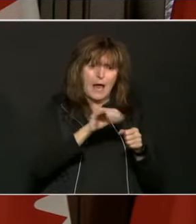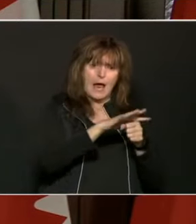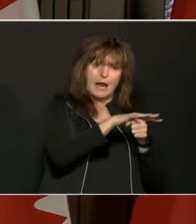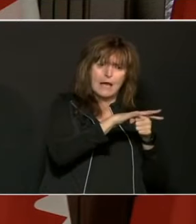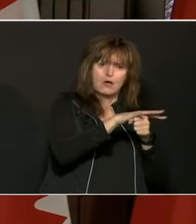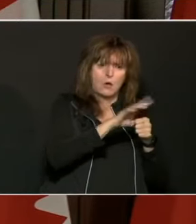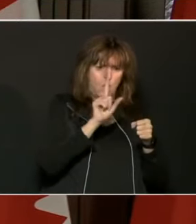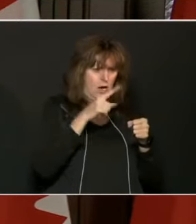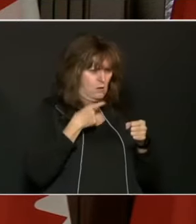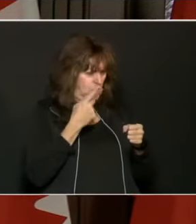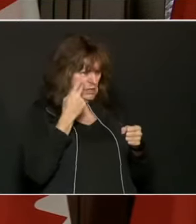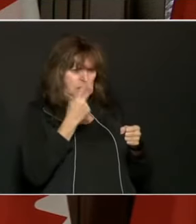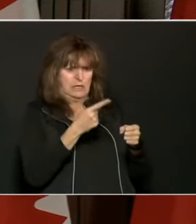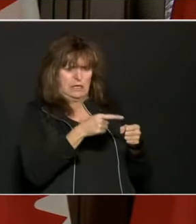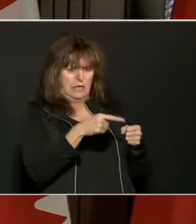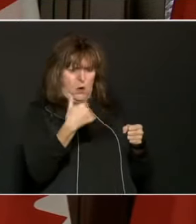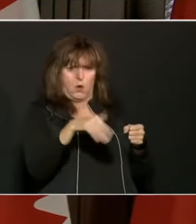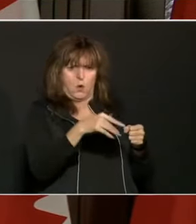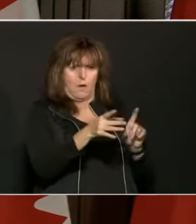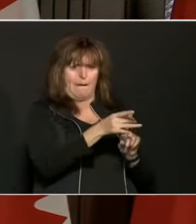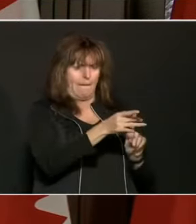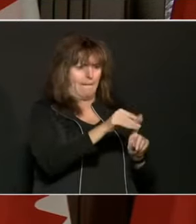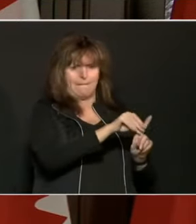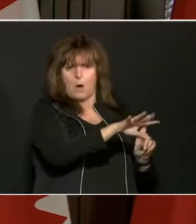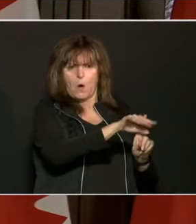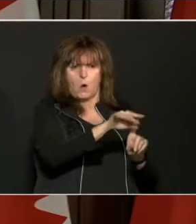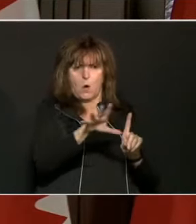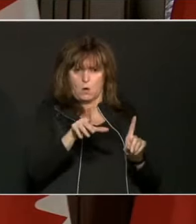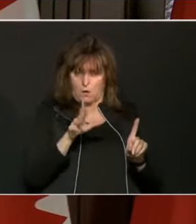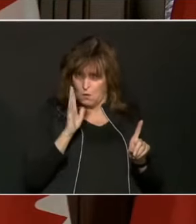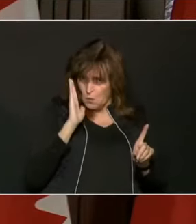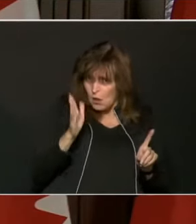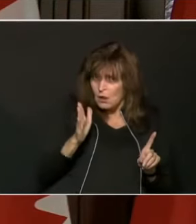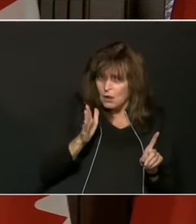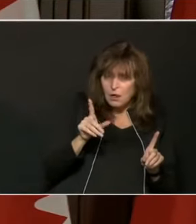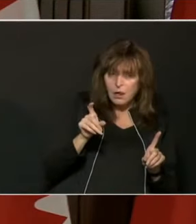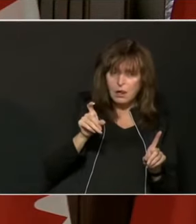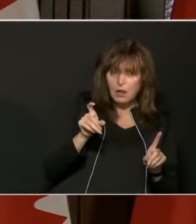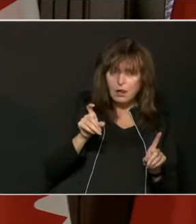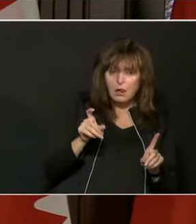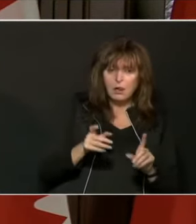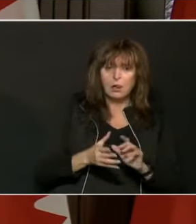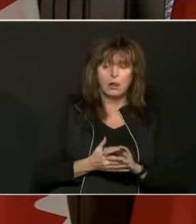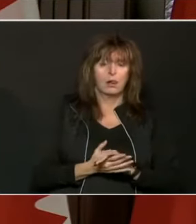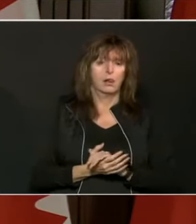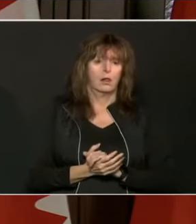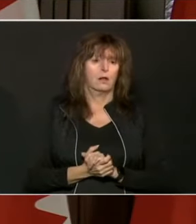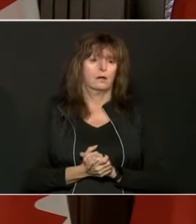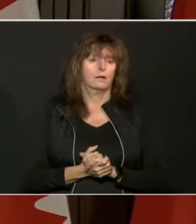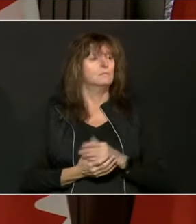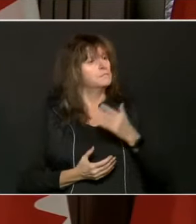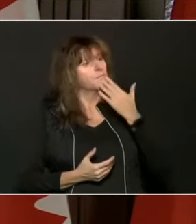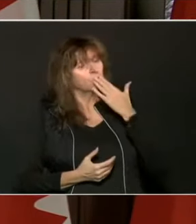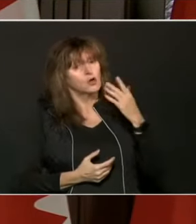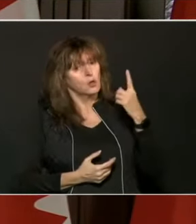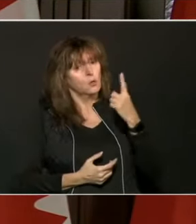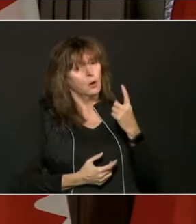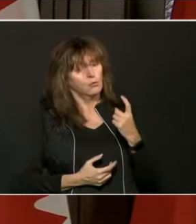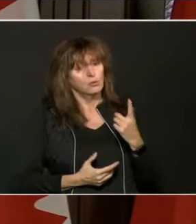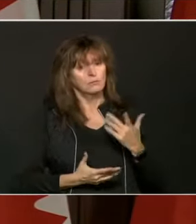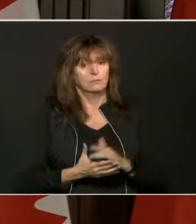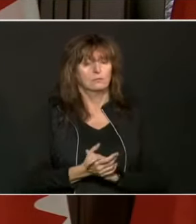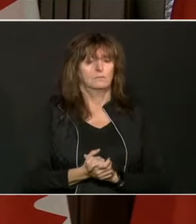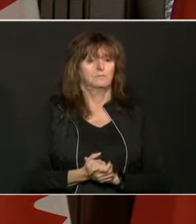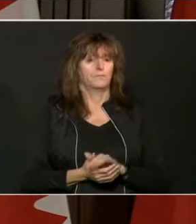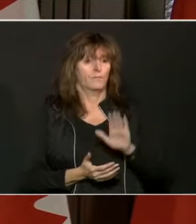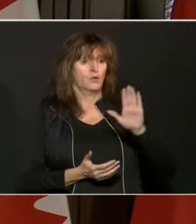infection is still greatest? Well, thank you for the question. And I think what you've addressed there is what we're trying to address as